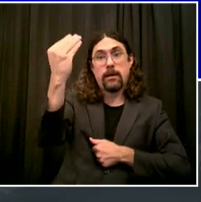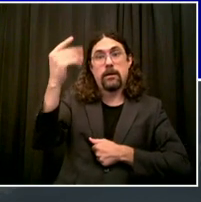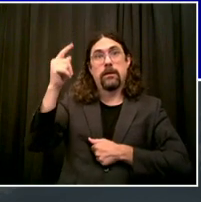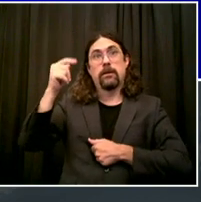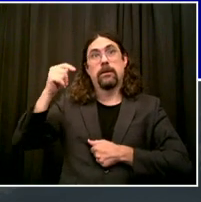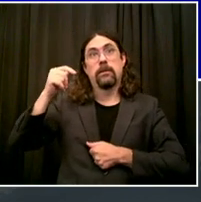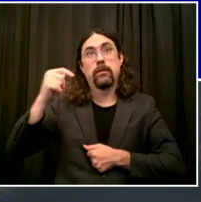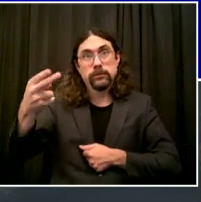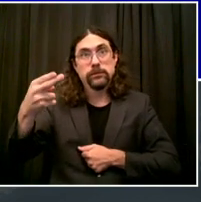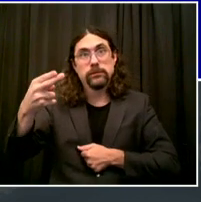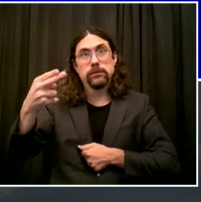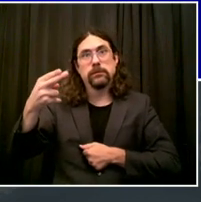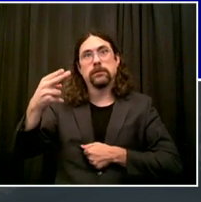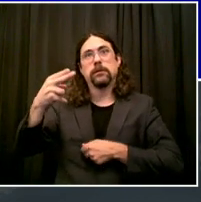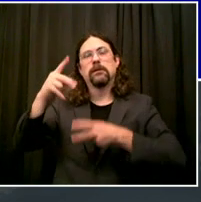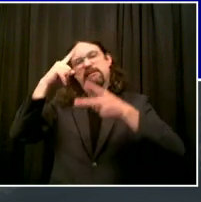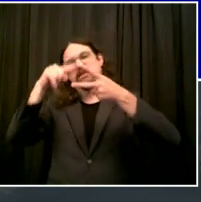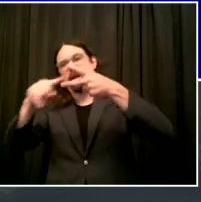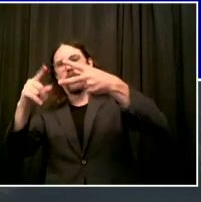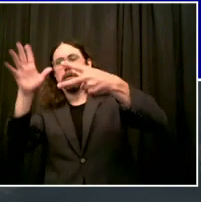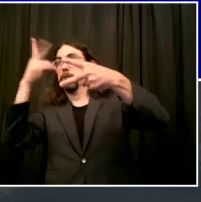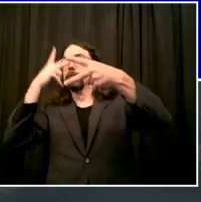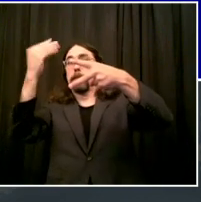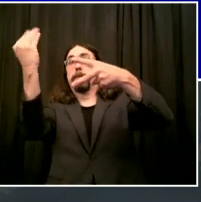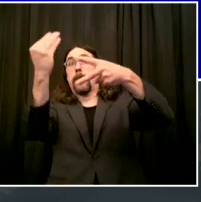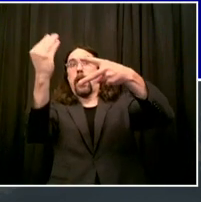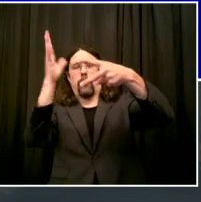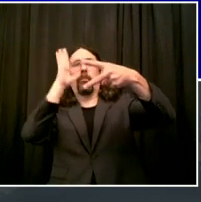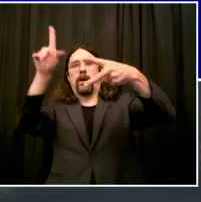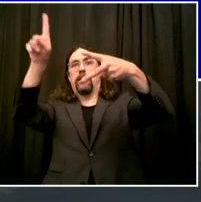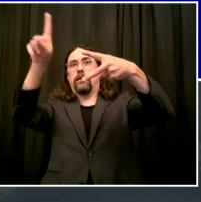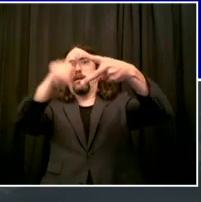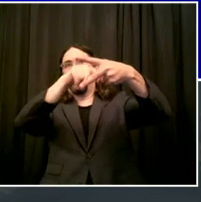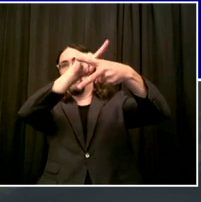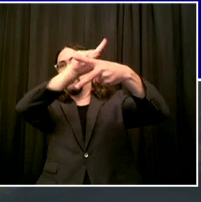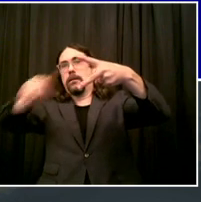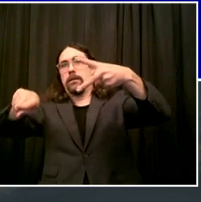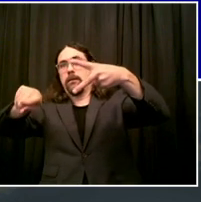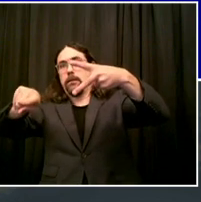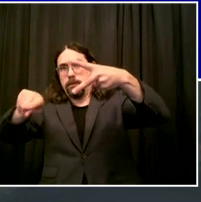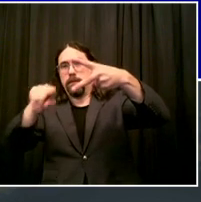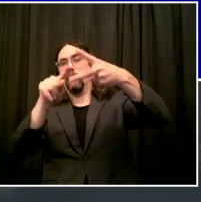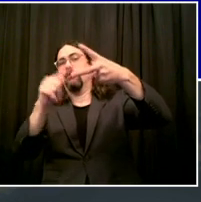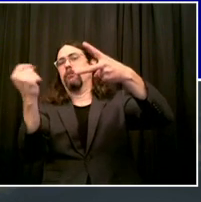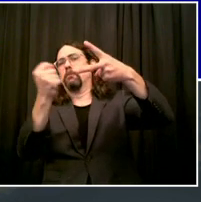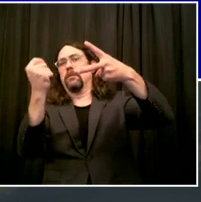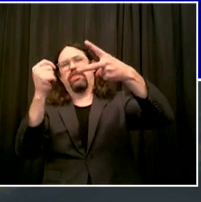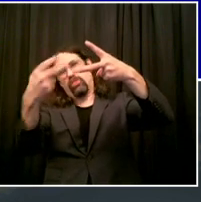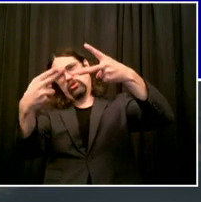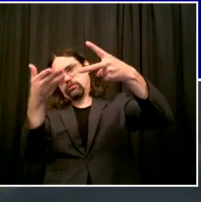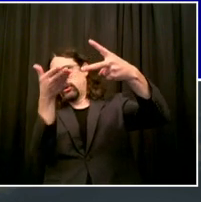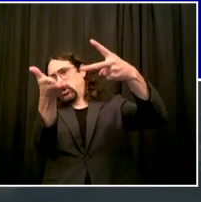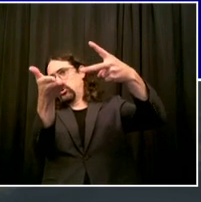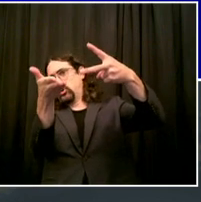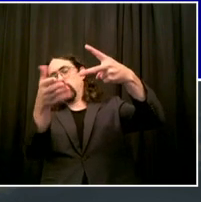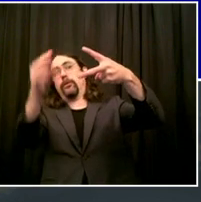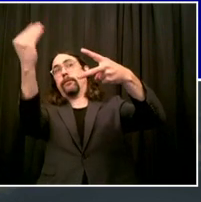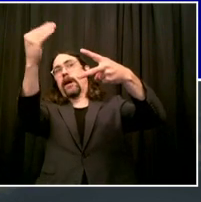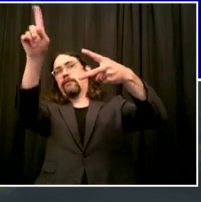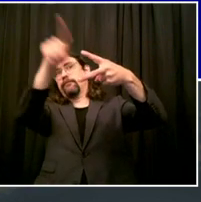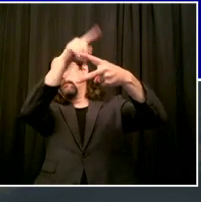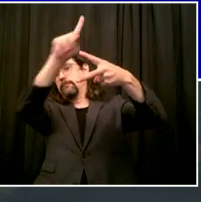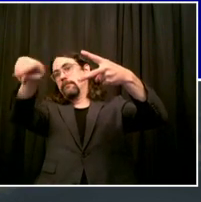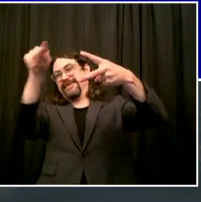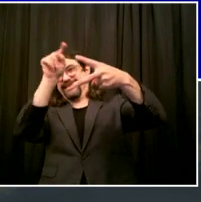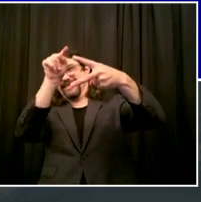you have to move your car. And again, we're going to do that for 1 week, see how it goes. And we're going to watch this in the course of the summer as we get on towards Labor